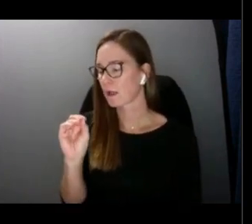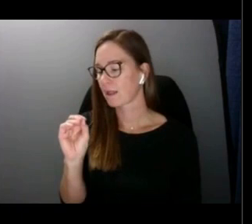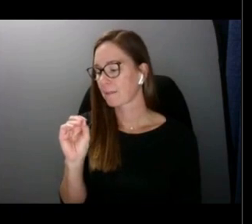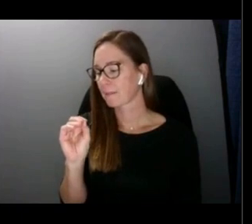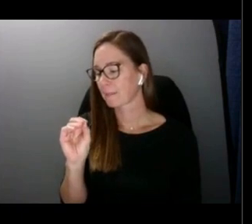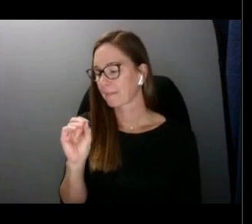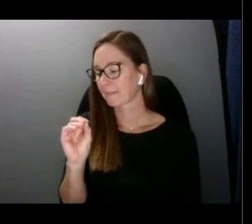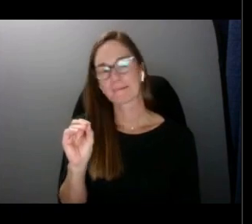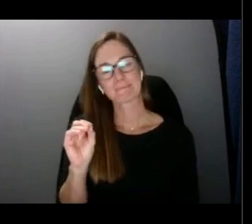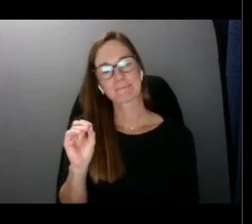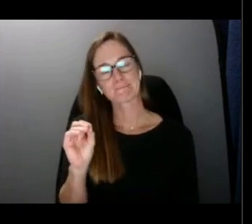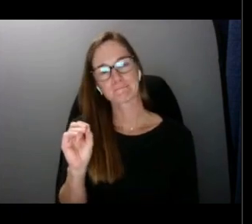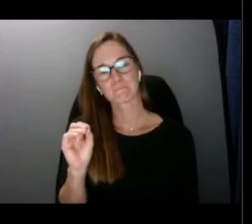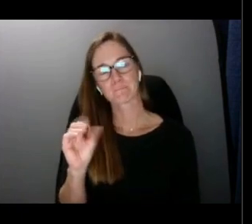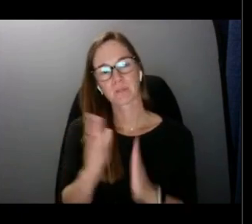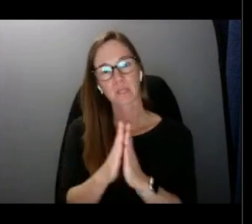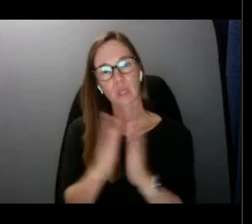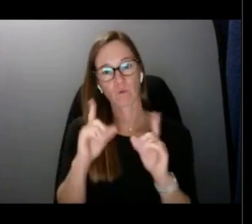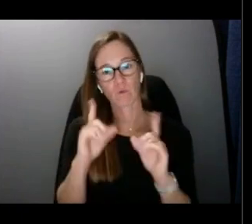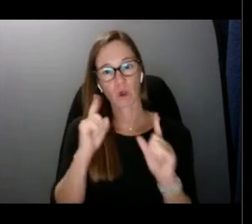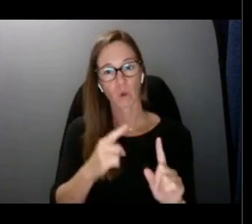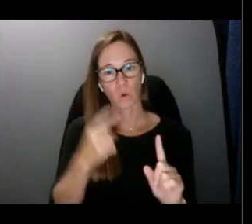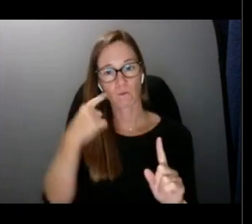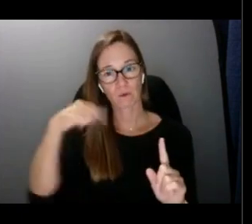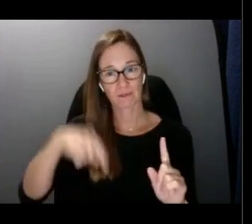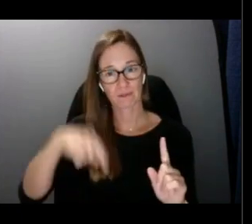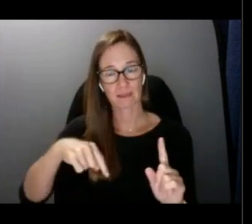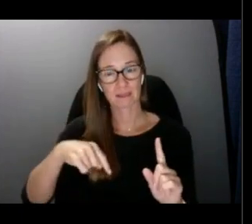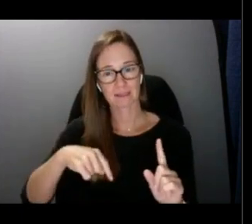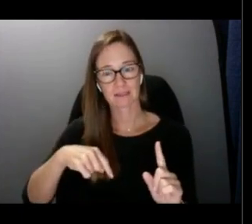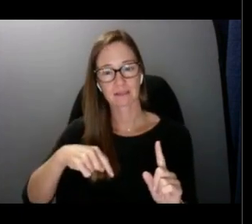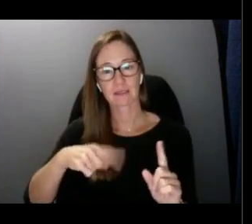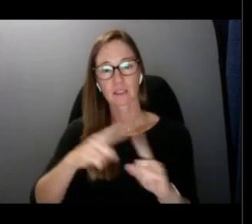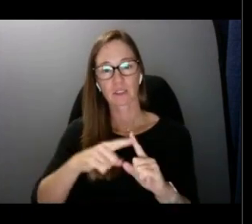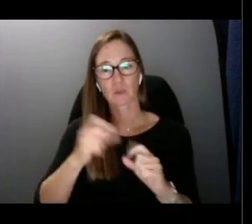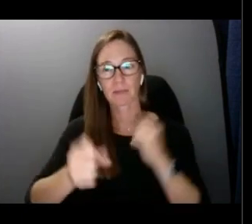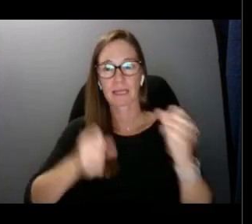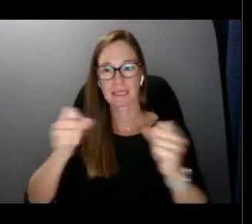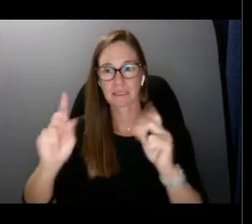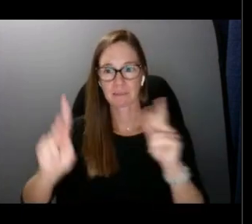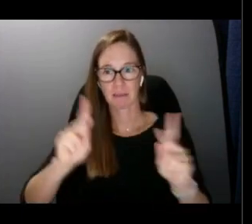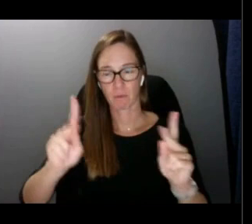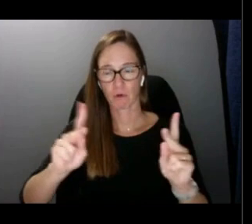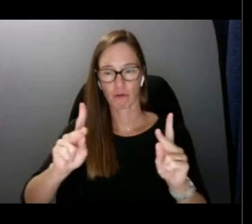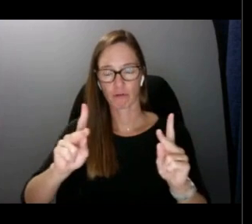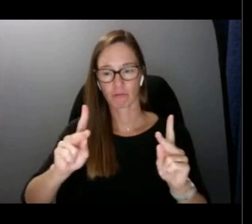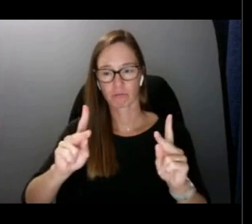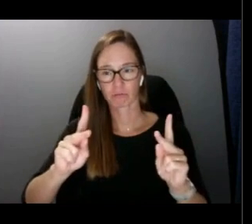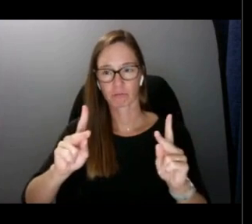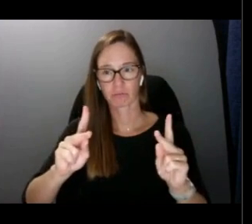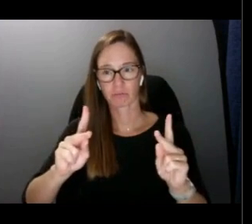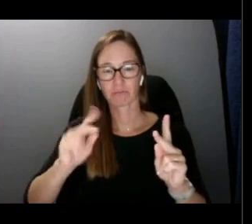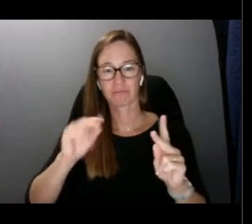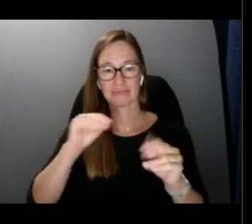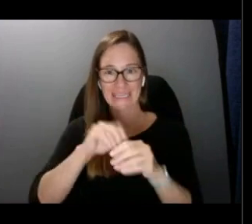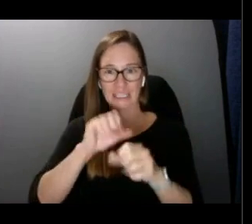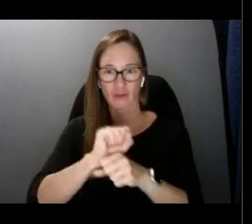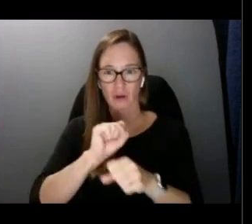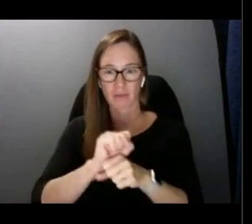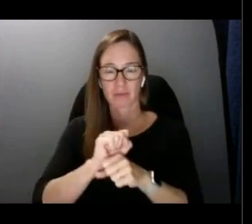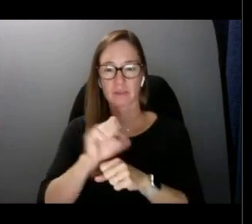the overall goal of this is to place people in jobs.